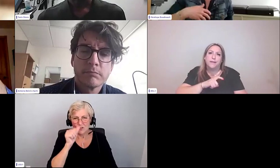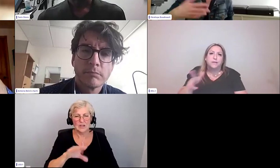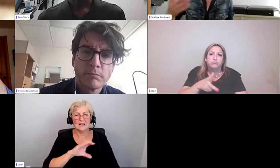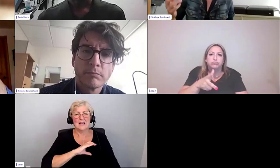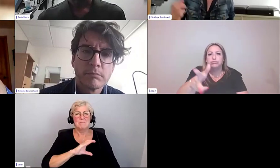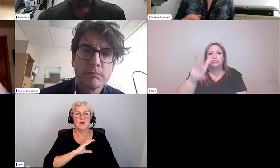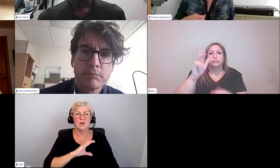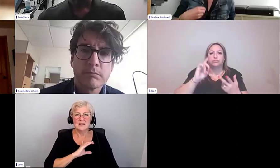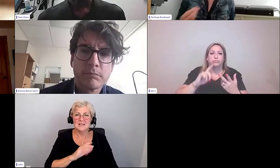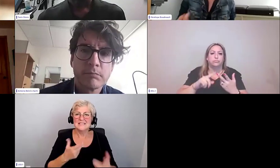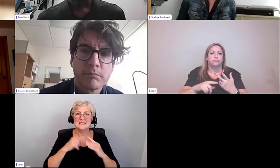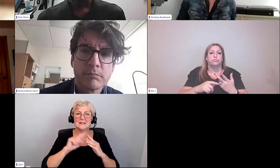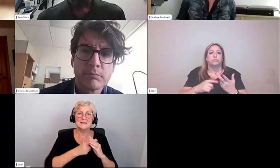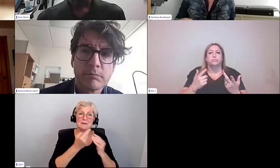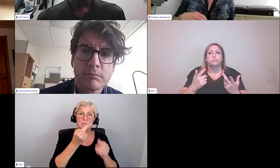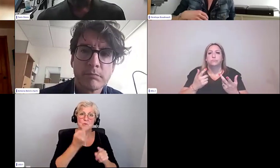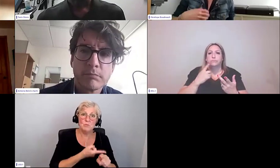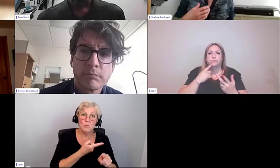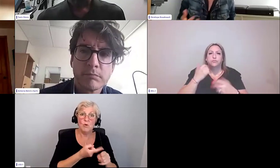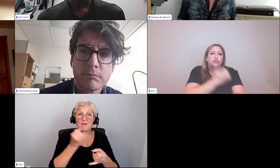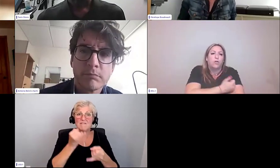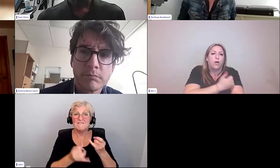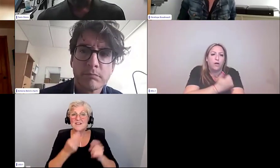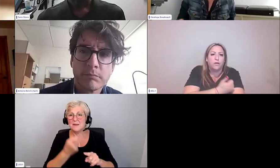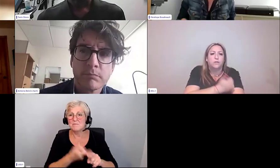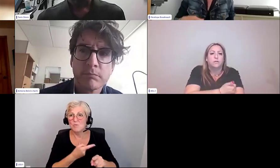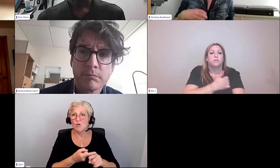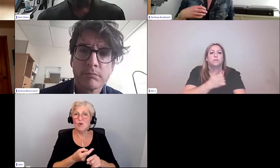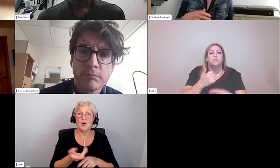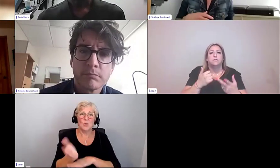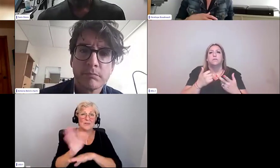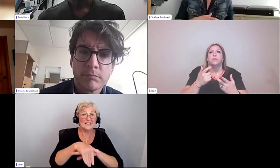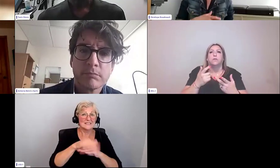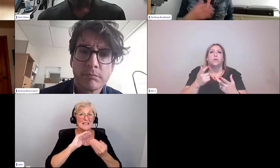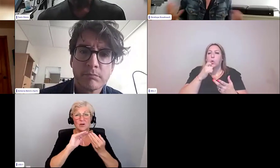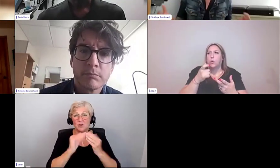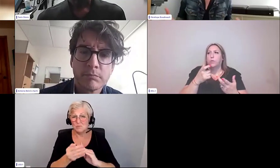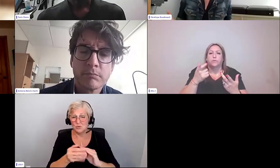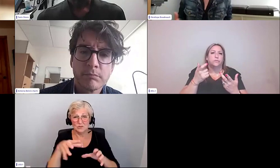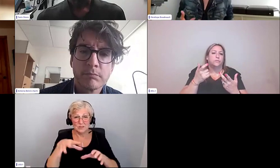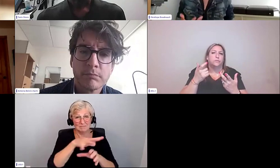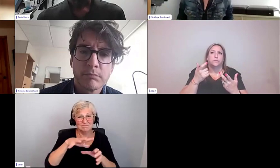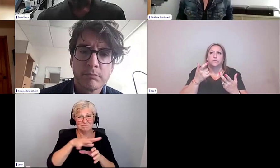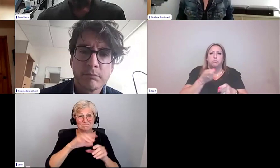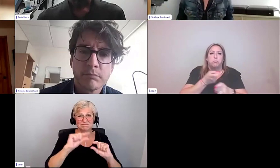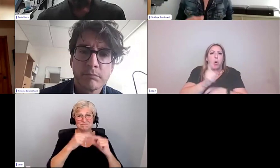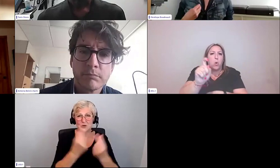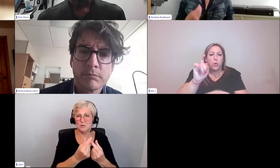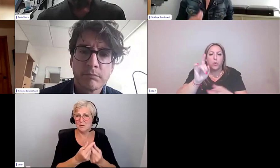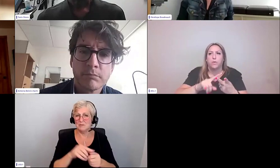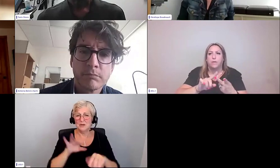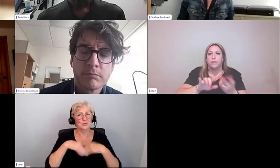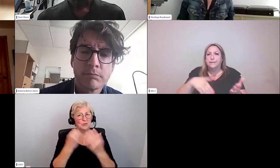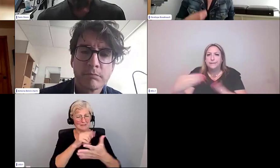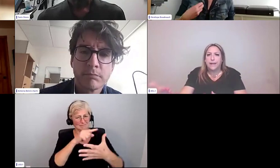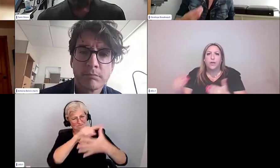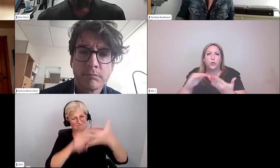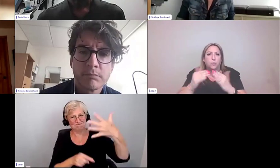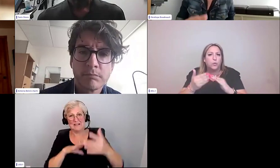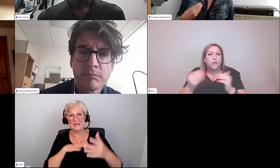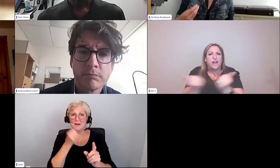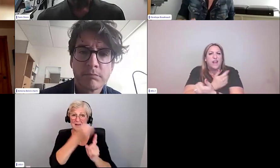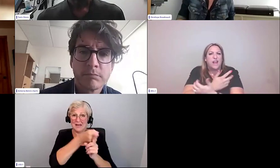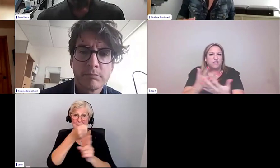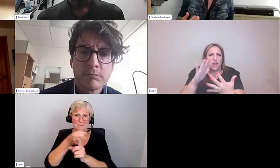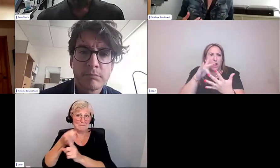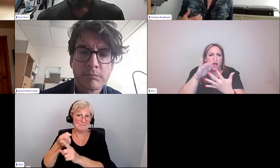the drugs which were contaminated, death in the community. Everything